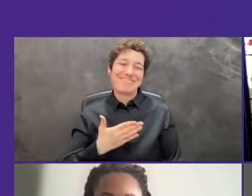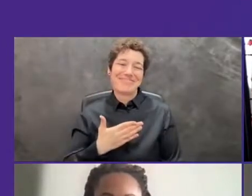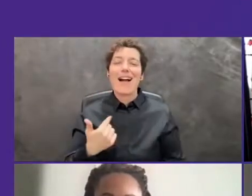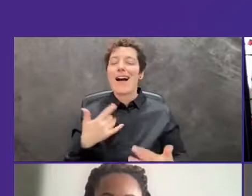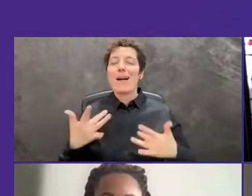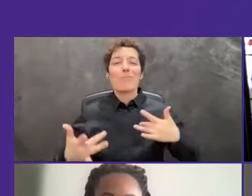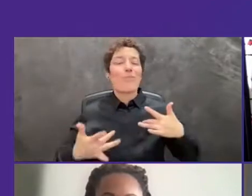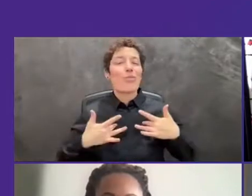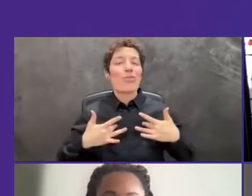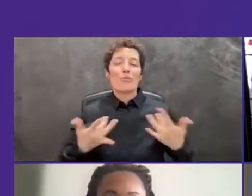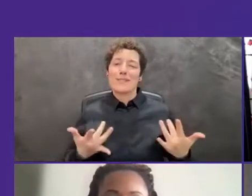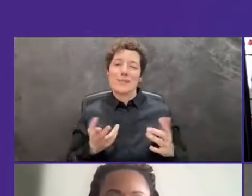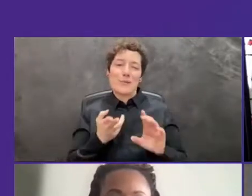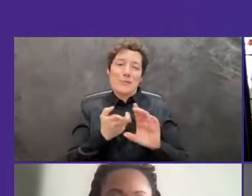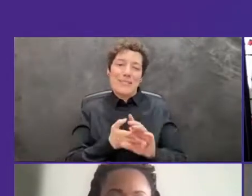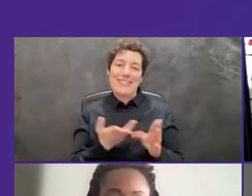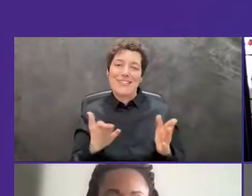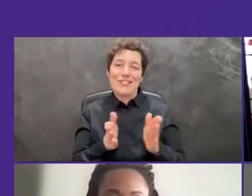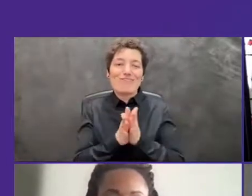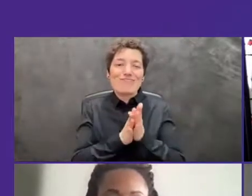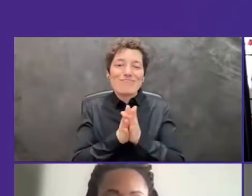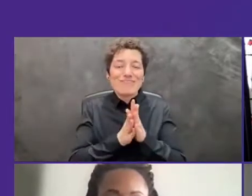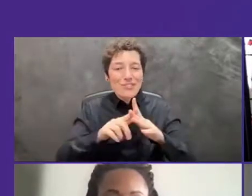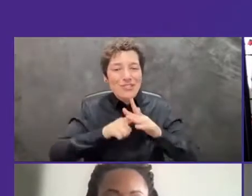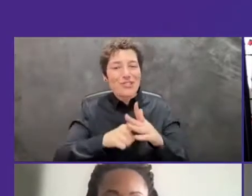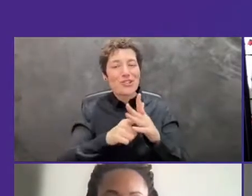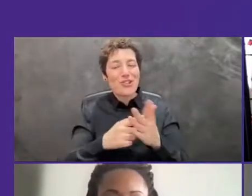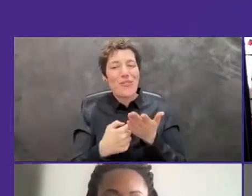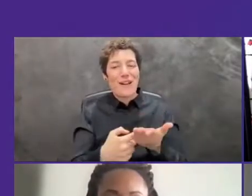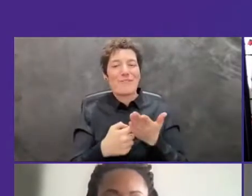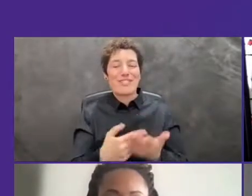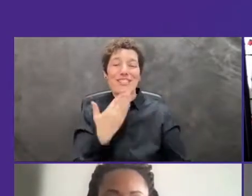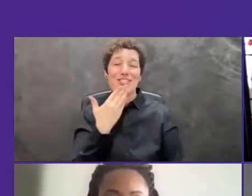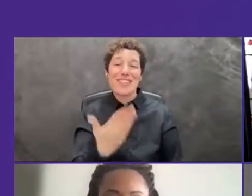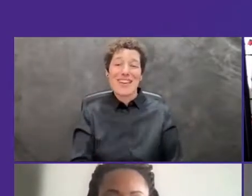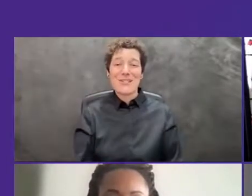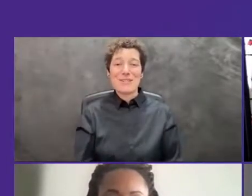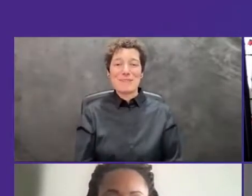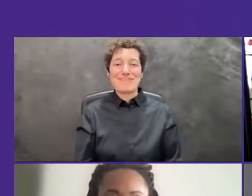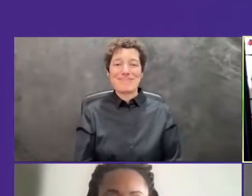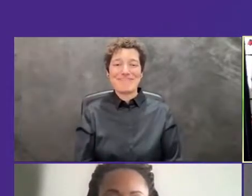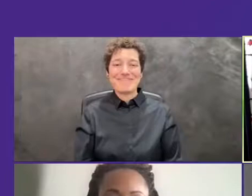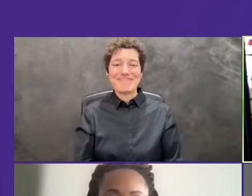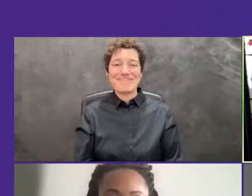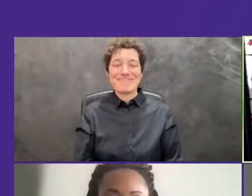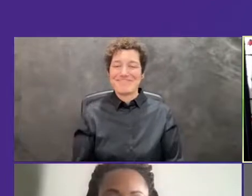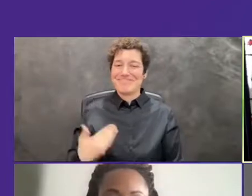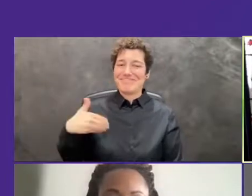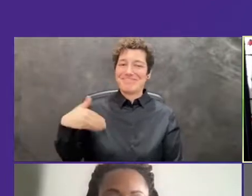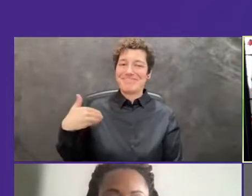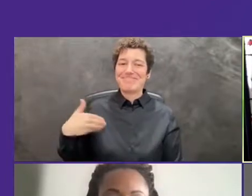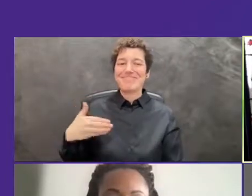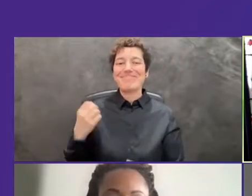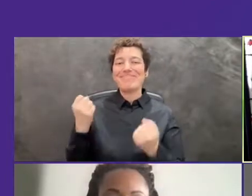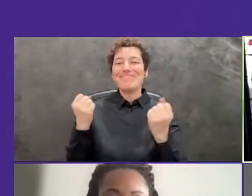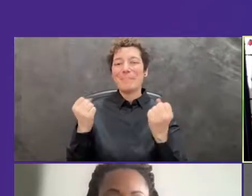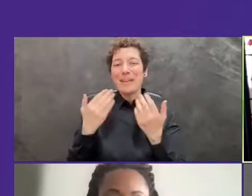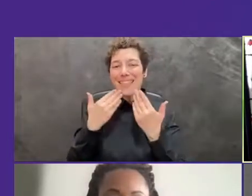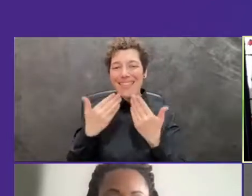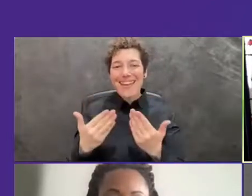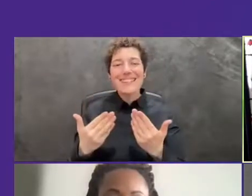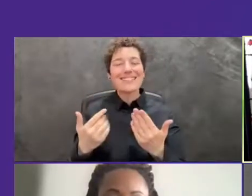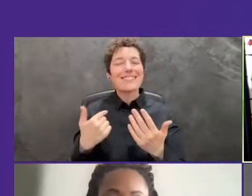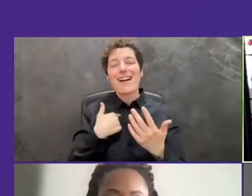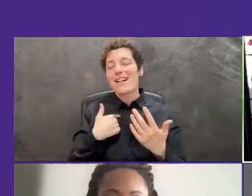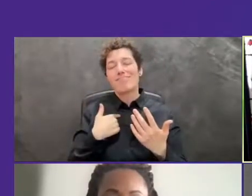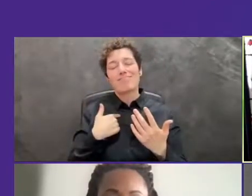here and can't wait to get started. Thank you. Wow, thank you so much. I am so,